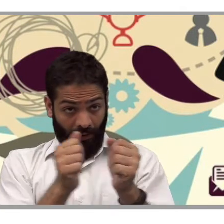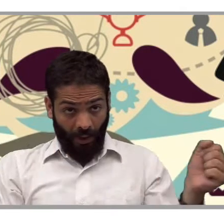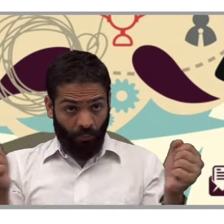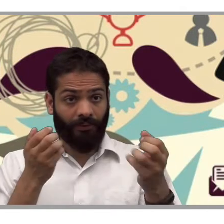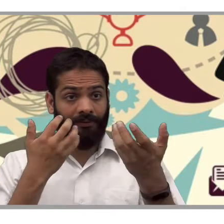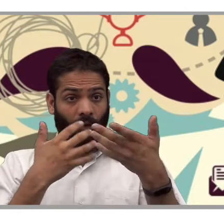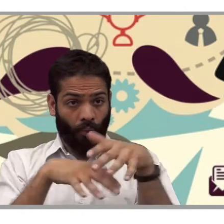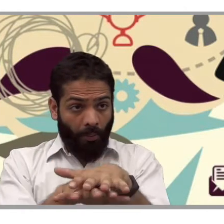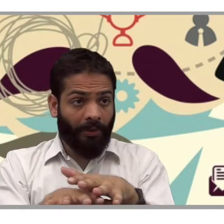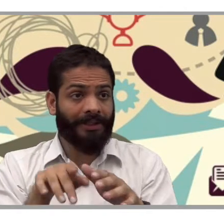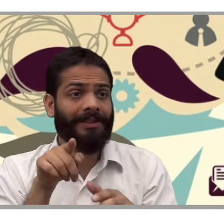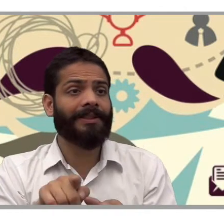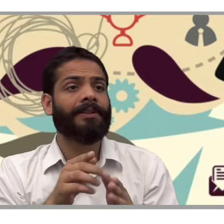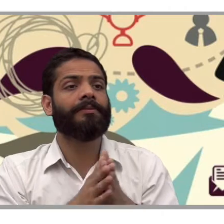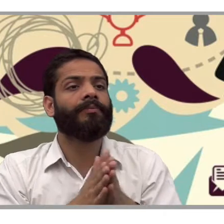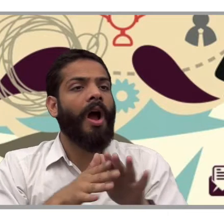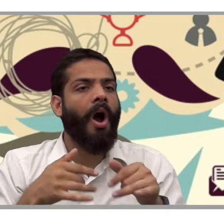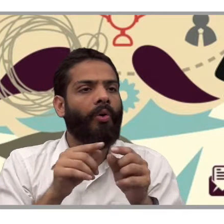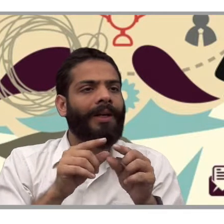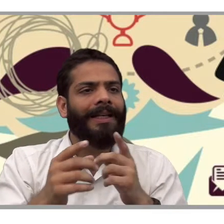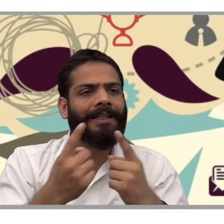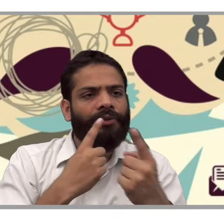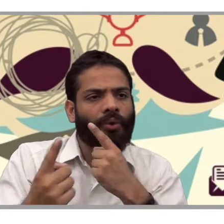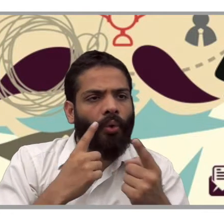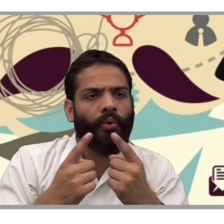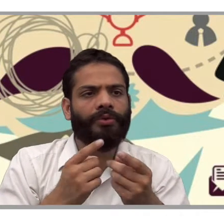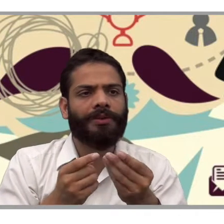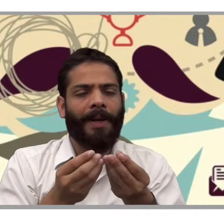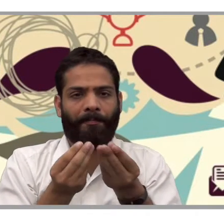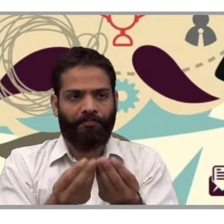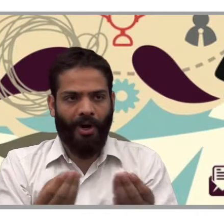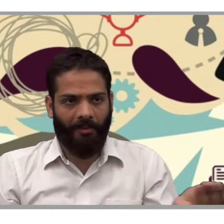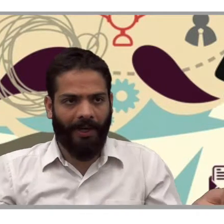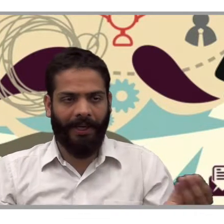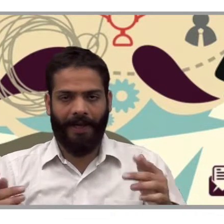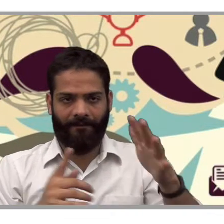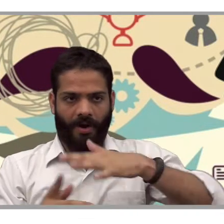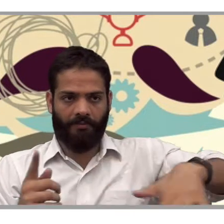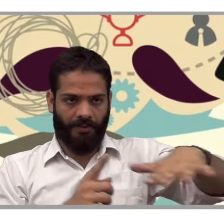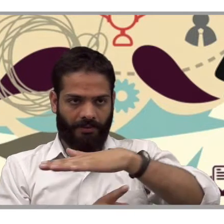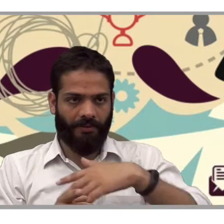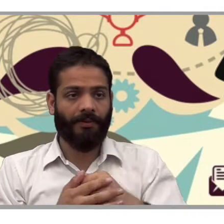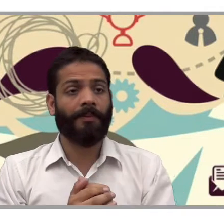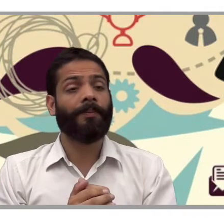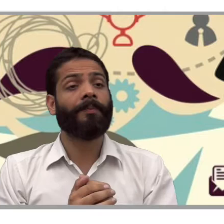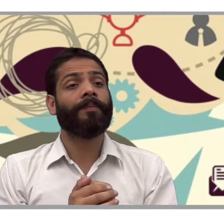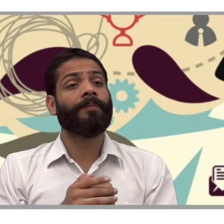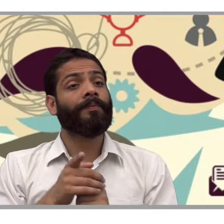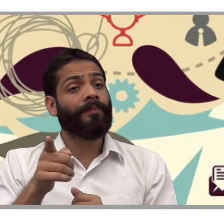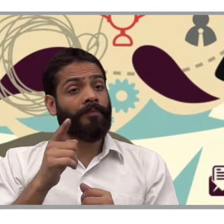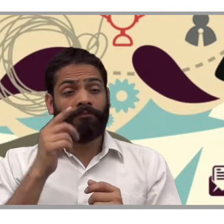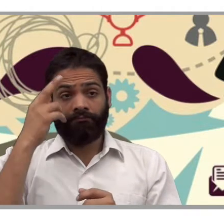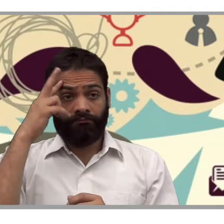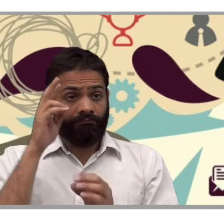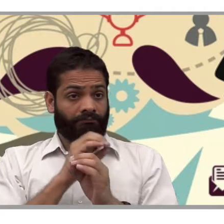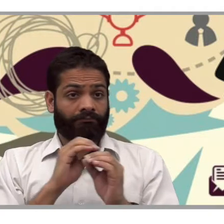and give can achieve they give a mug to her, where the handle mark classifier for the mug is